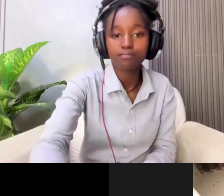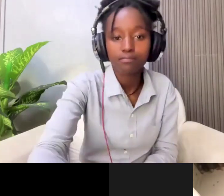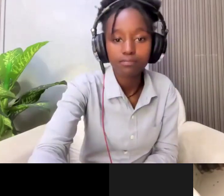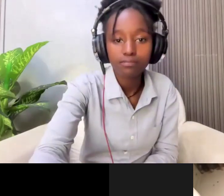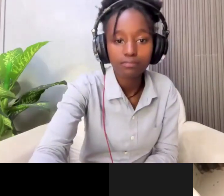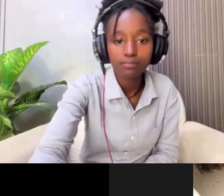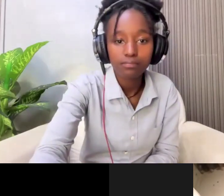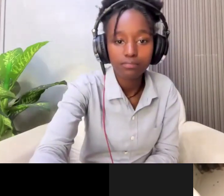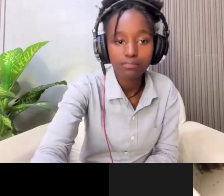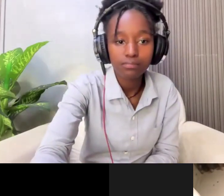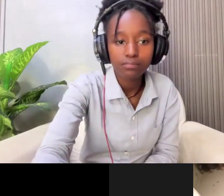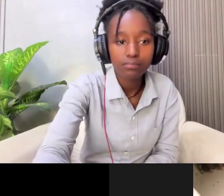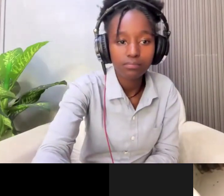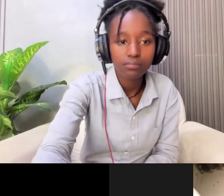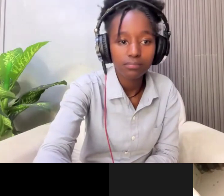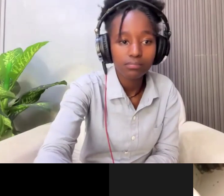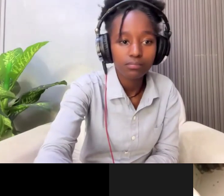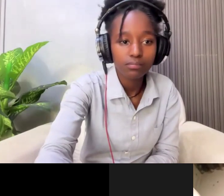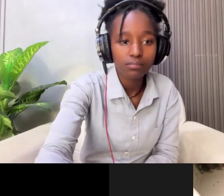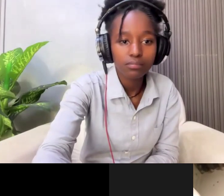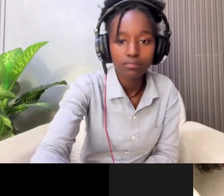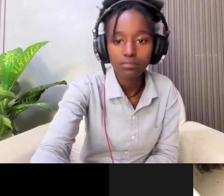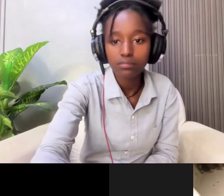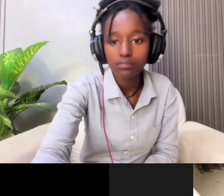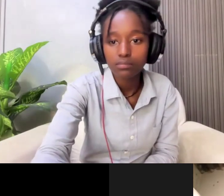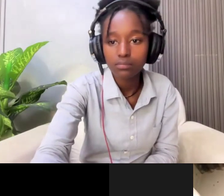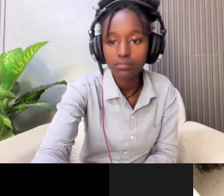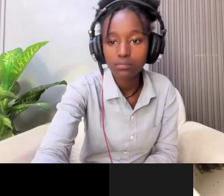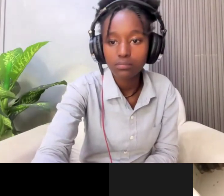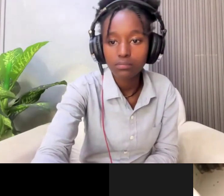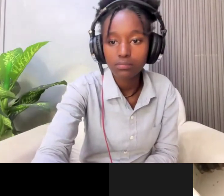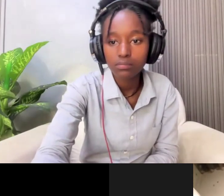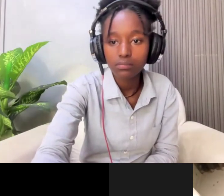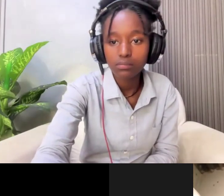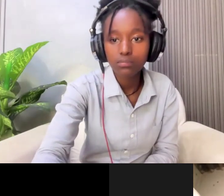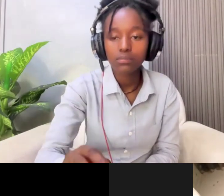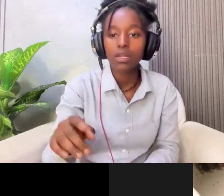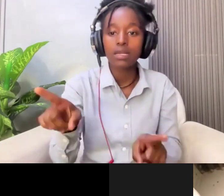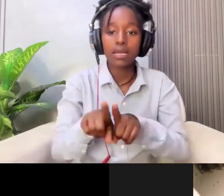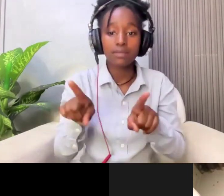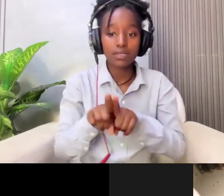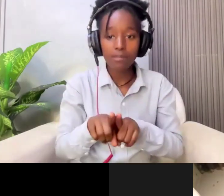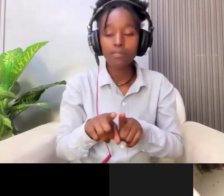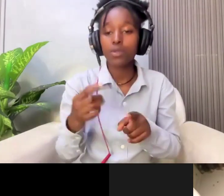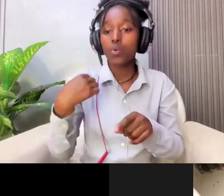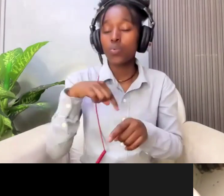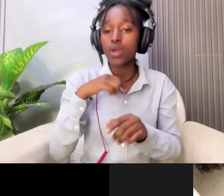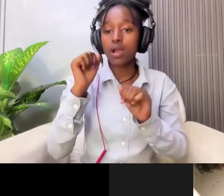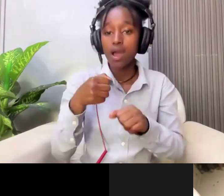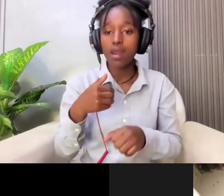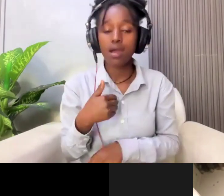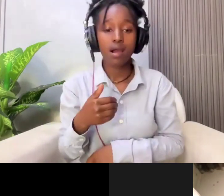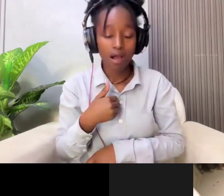8, which I think all African countries have actually signed up to the convention, and many